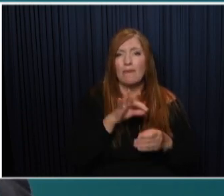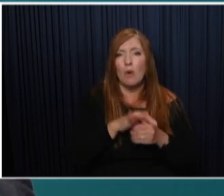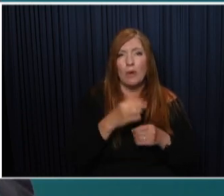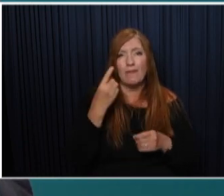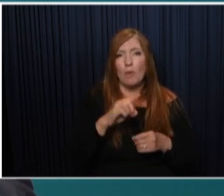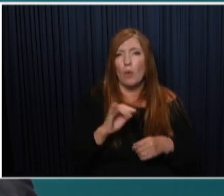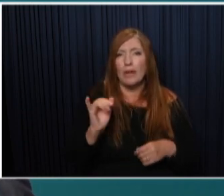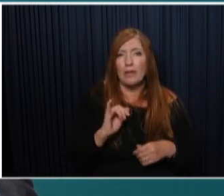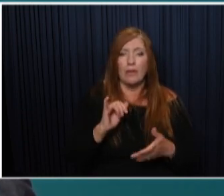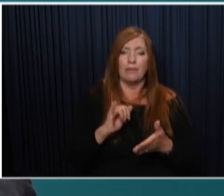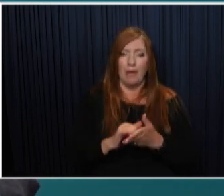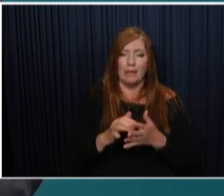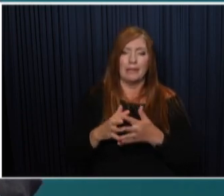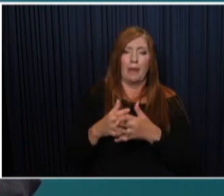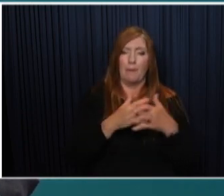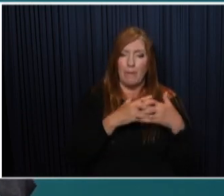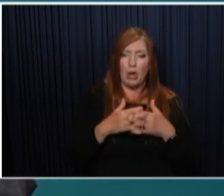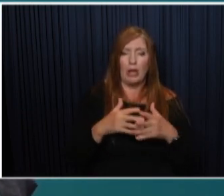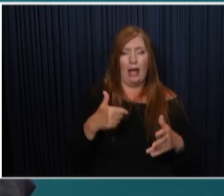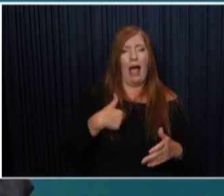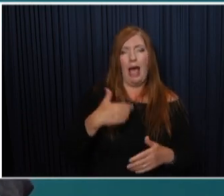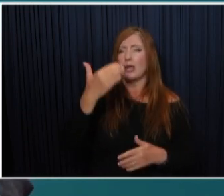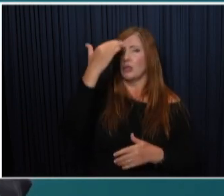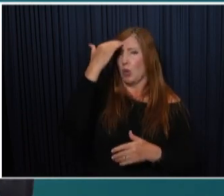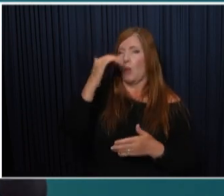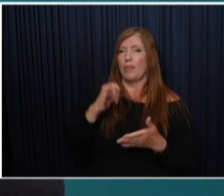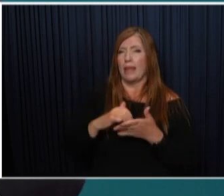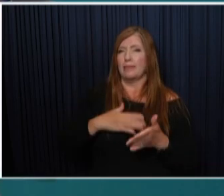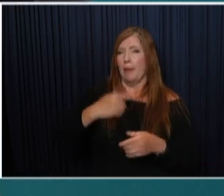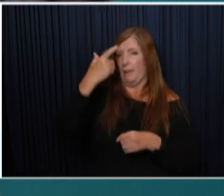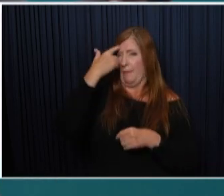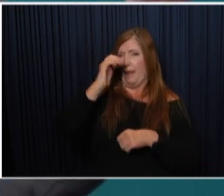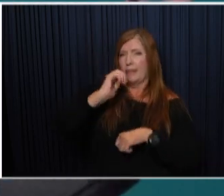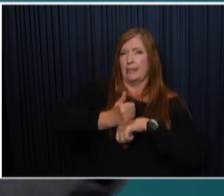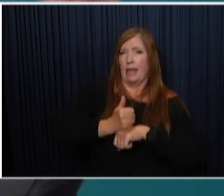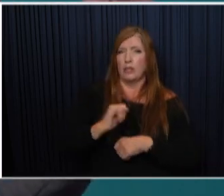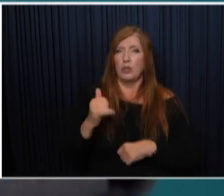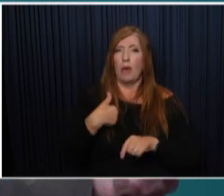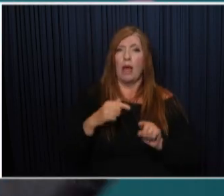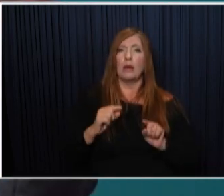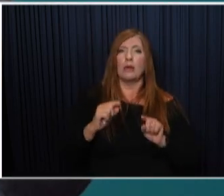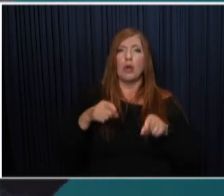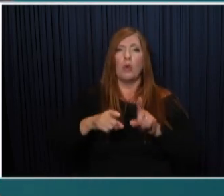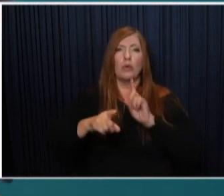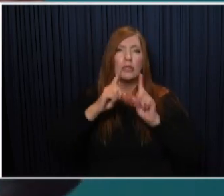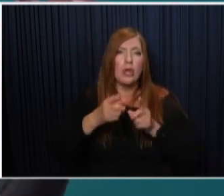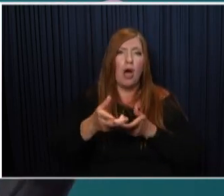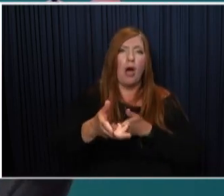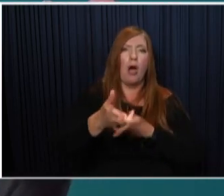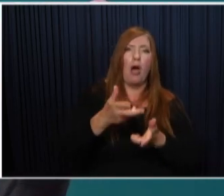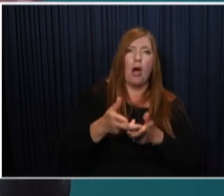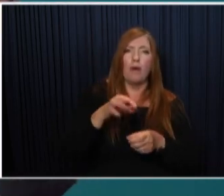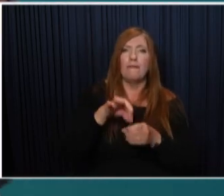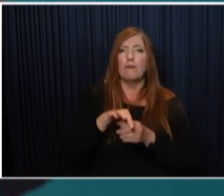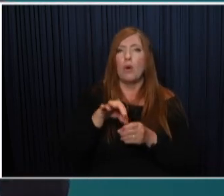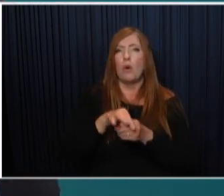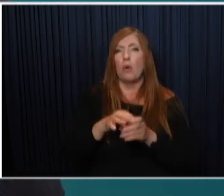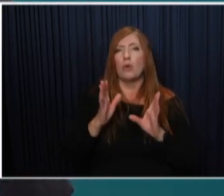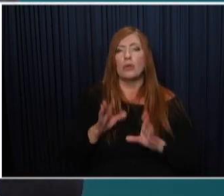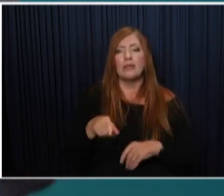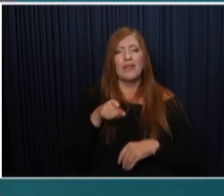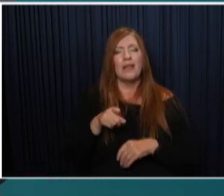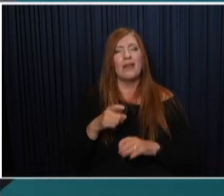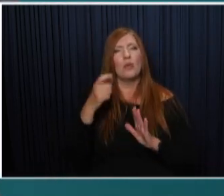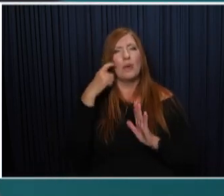the America I know. That's the mentality I take. And whenever I go out and talk to these voters, they